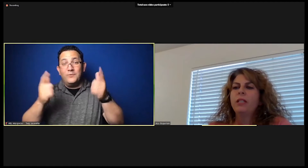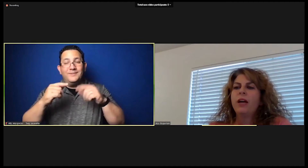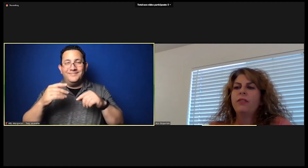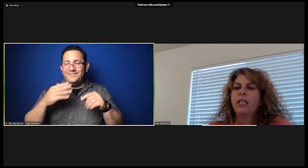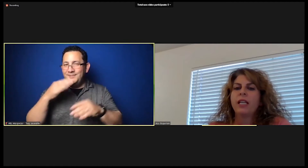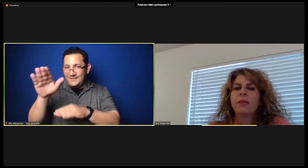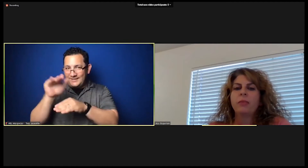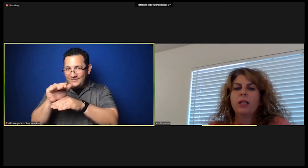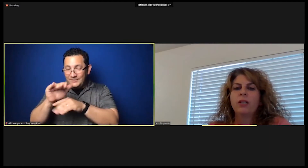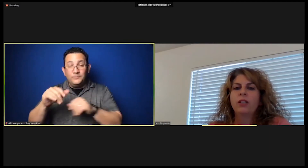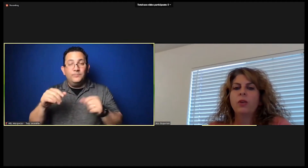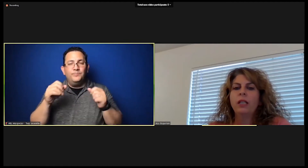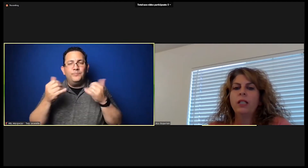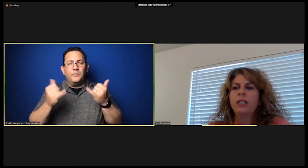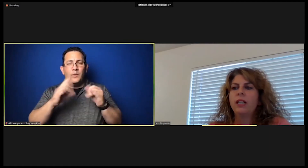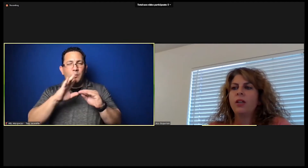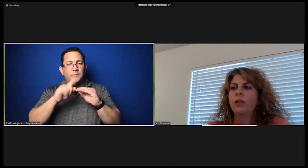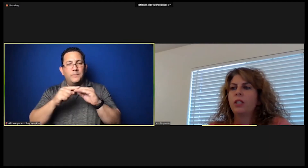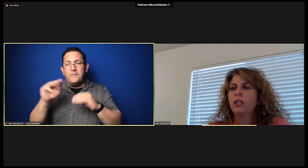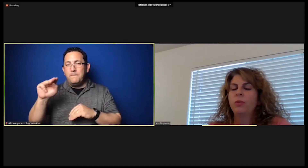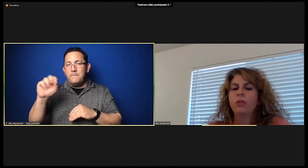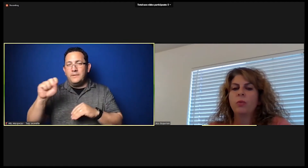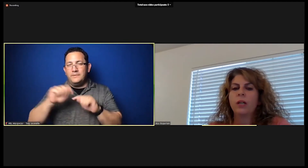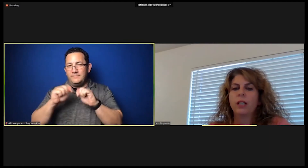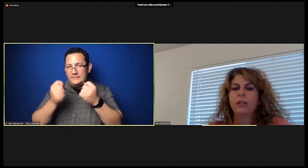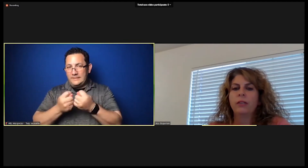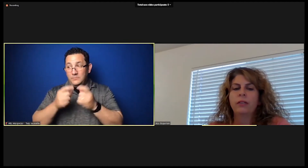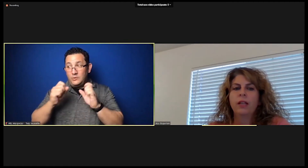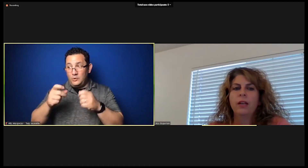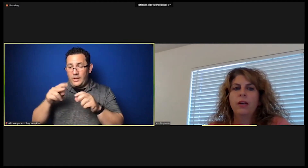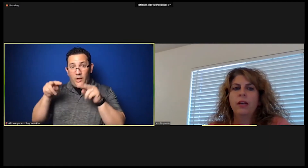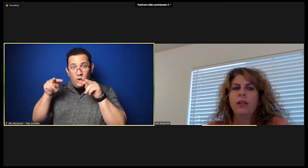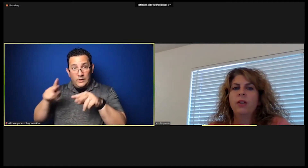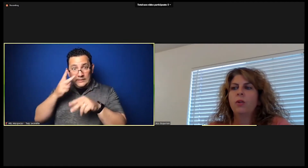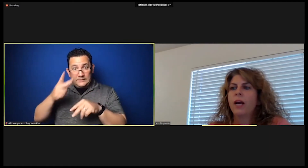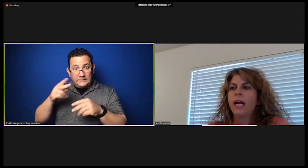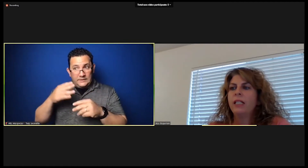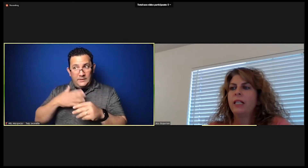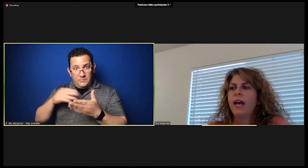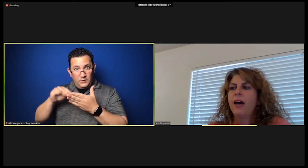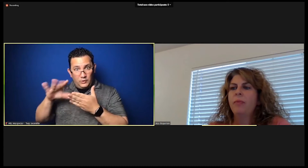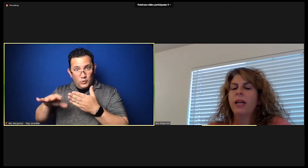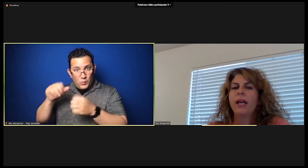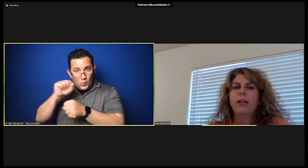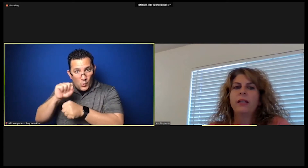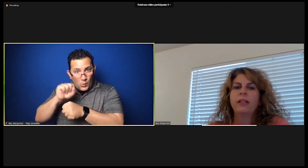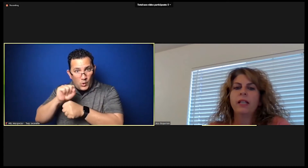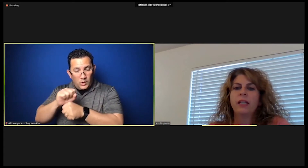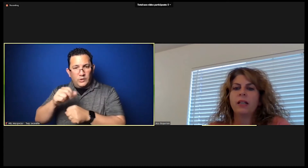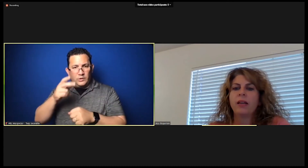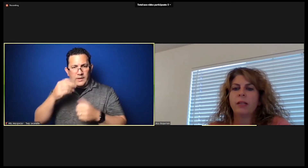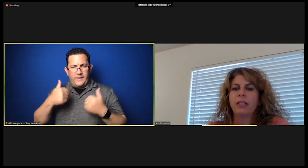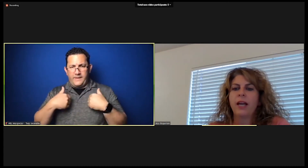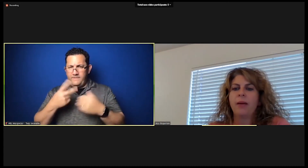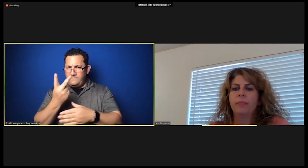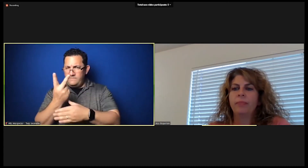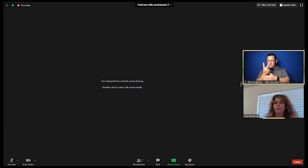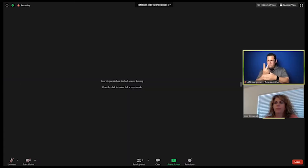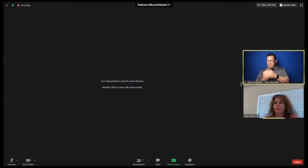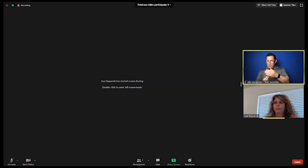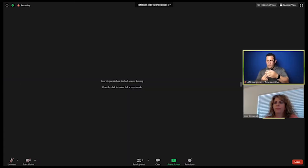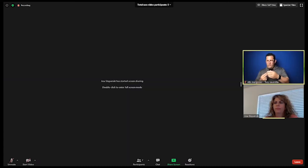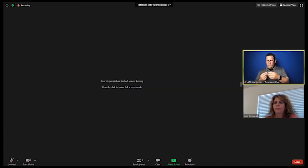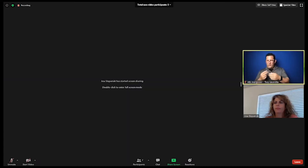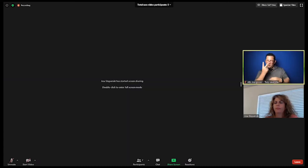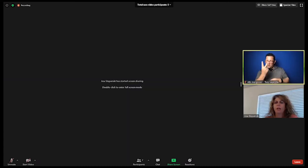in Microsoft Teams, you can see your students' work in the Grades tab and in the Assignments tab.